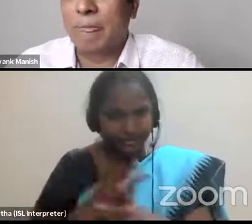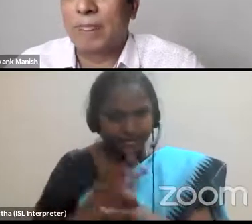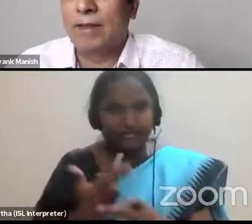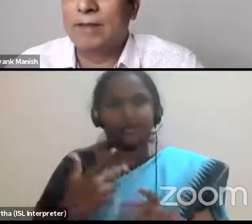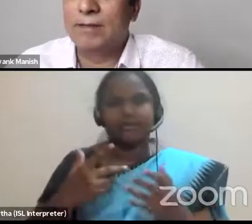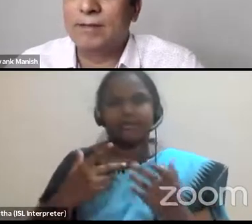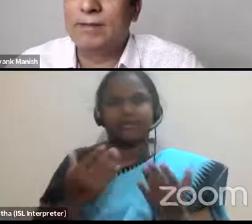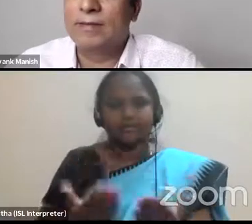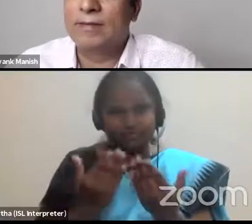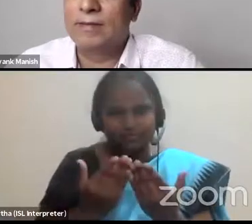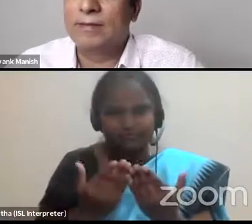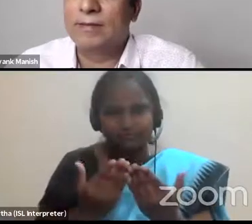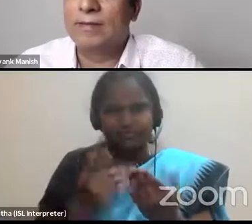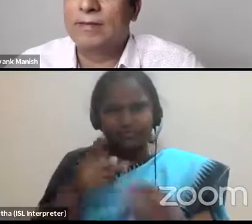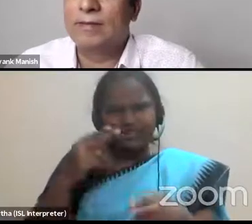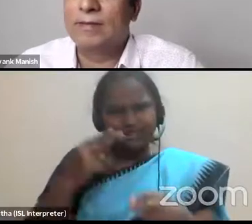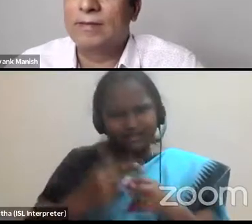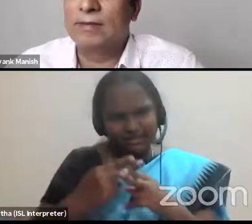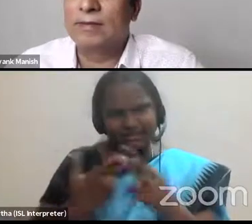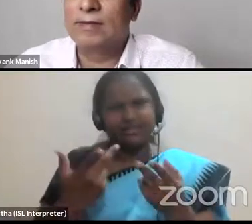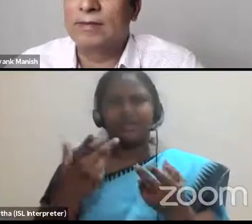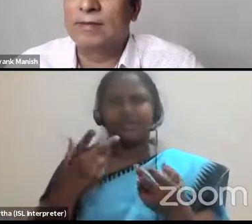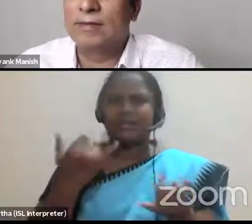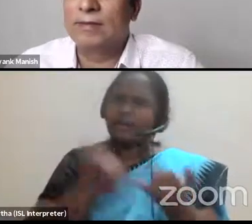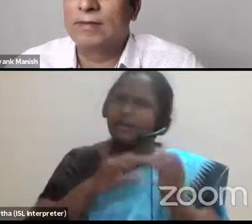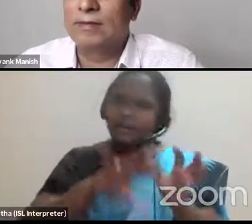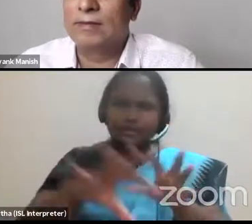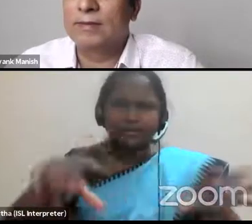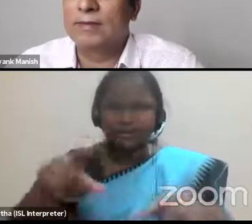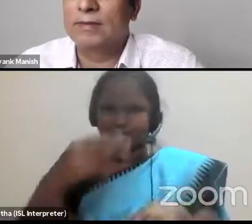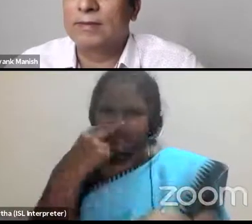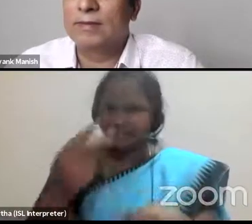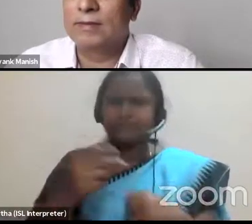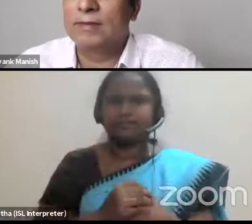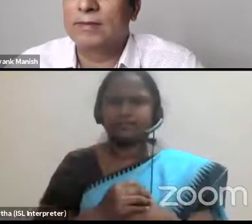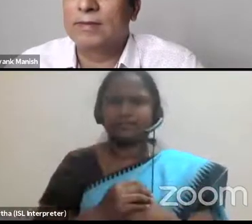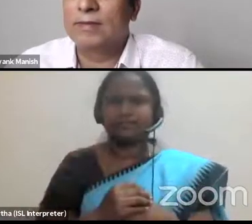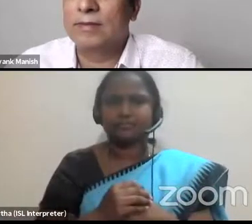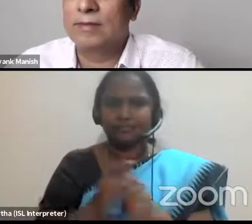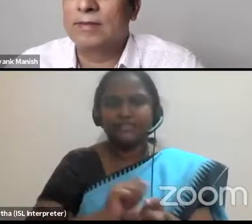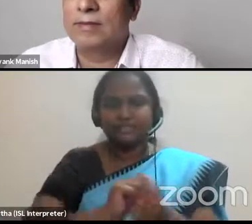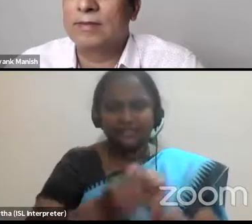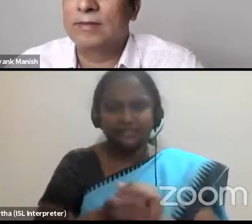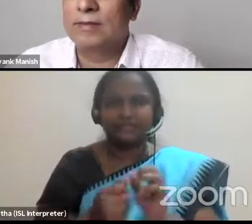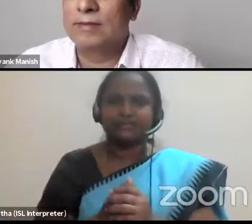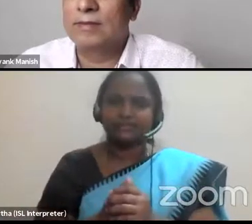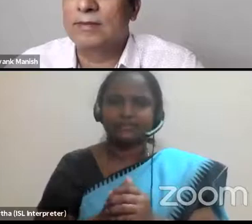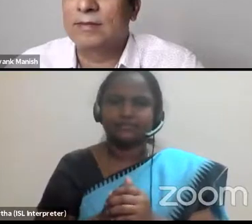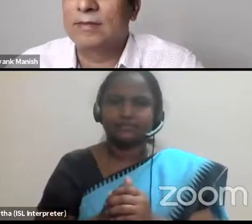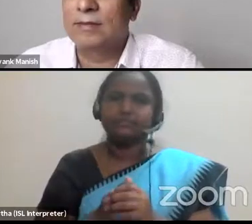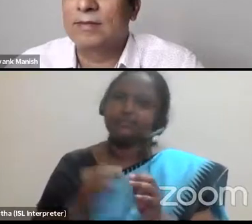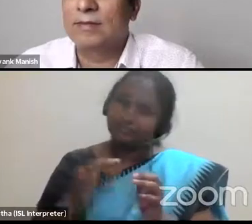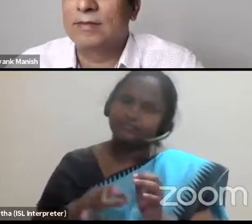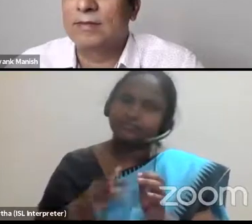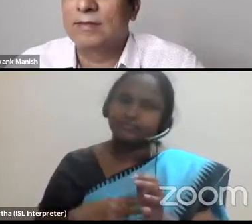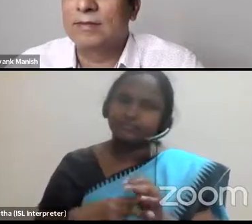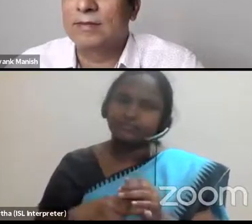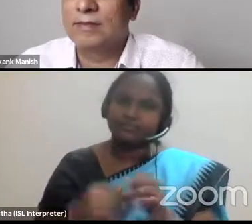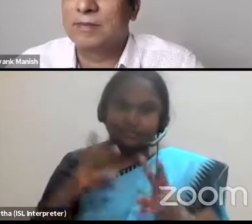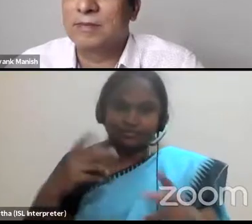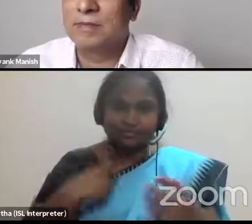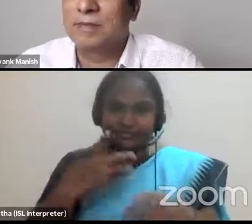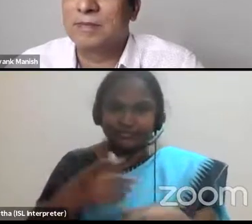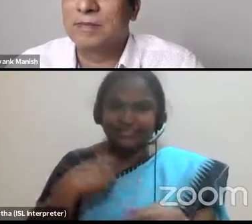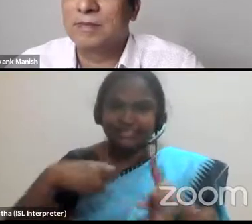education, you name it, right? In any other section that you can see, digital technologies are going to change. Great. And I'm glad, Shubhashis,